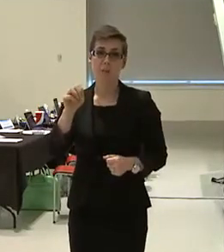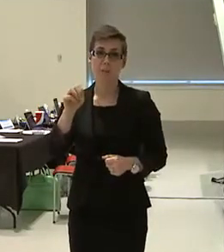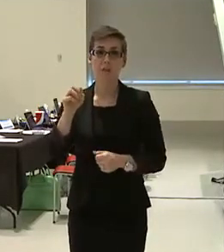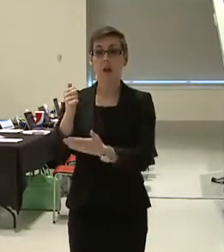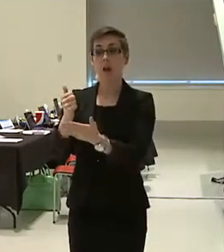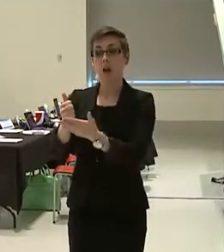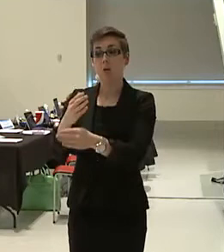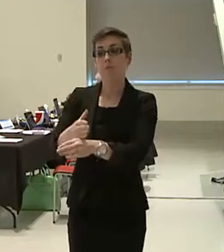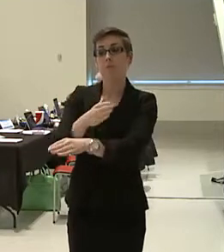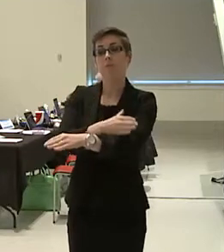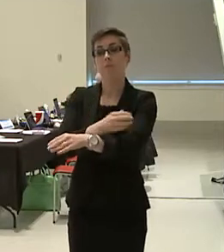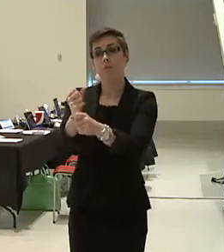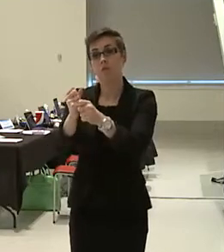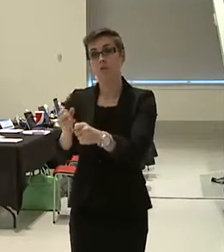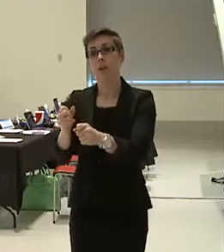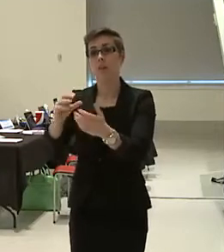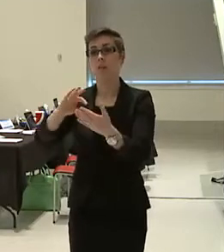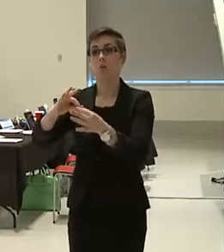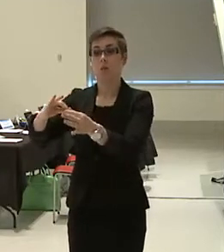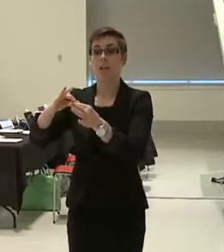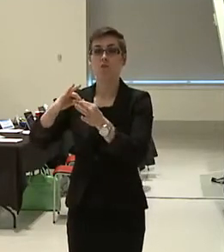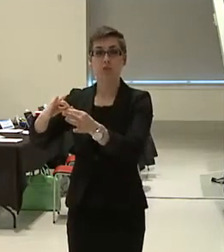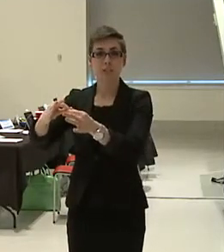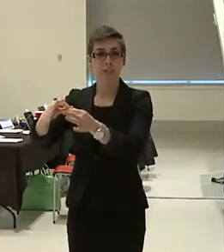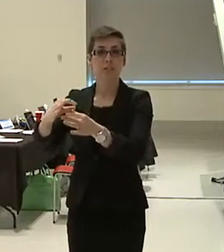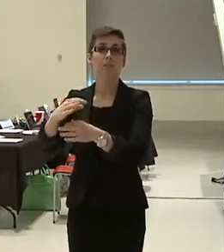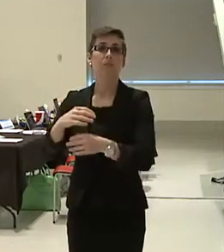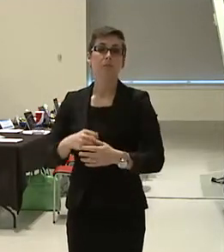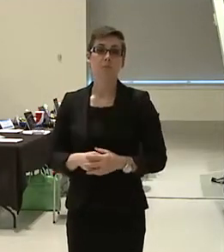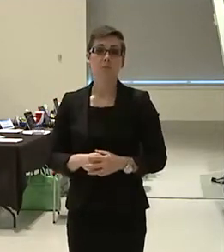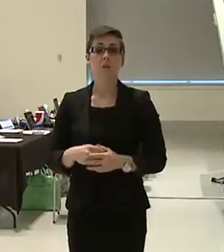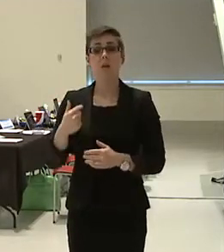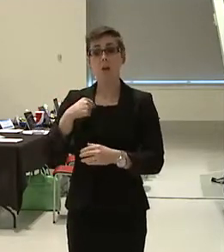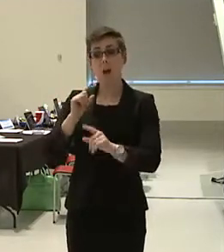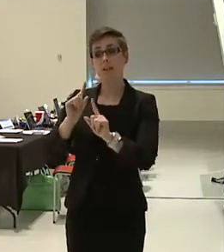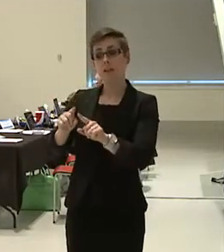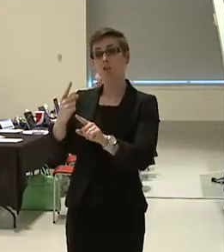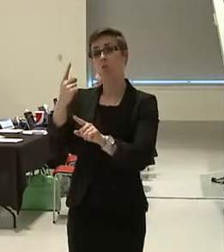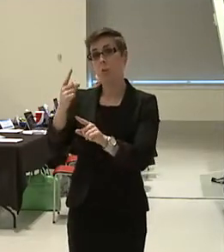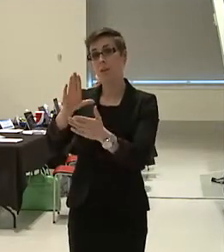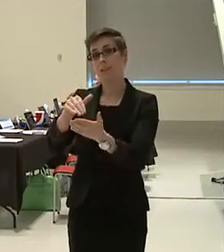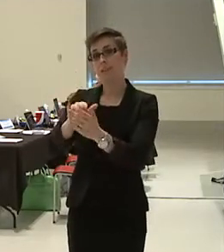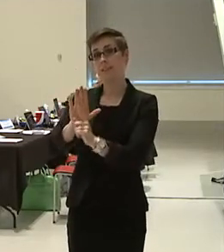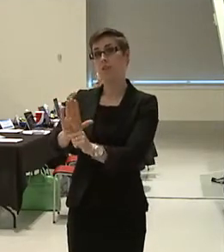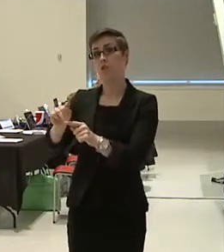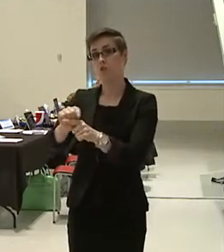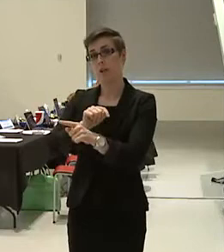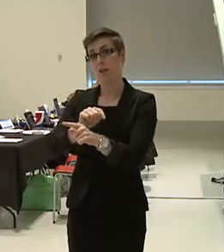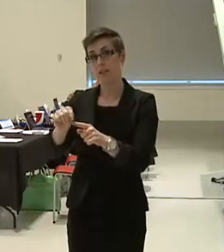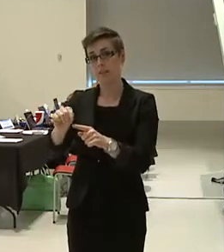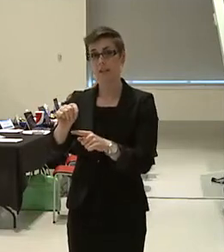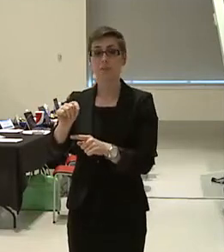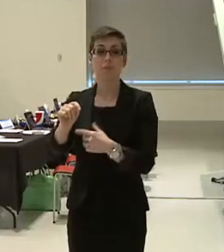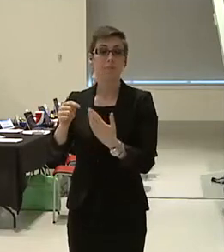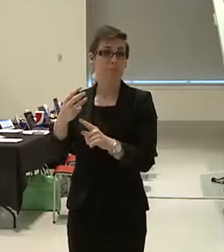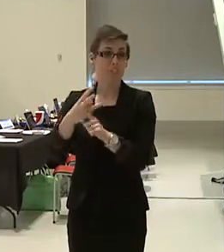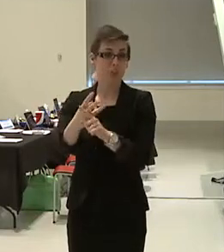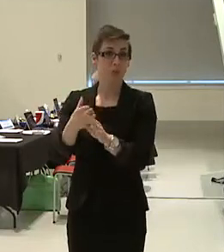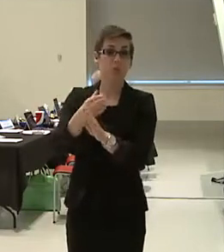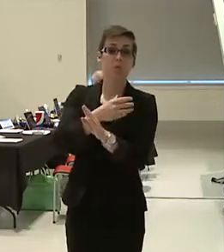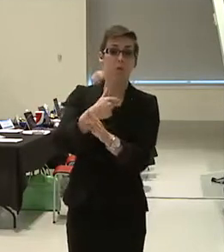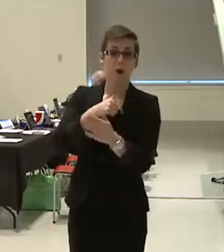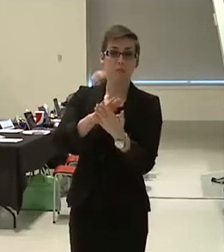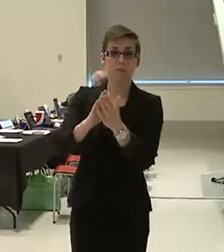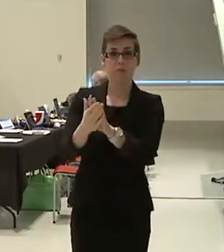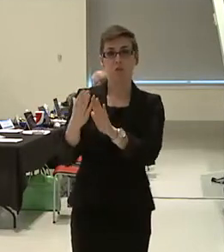and enhance services. I attended one of the center's trainings 6 months before I became Chief of Police. And I